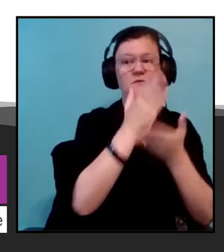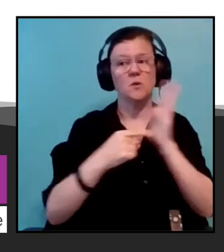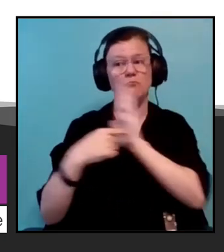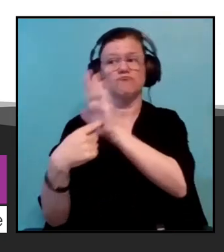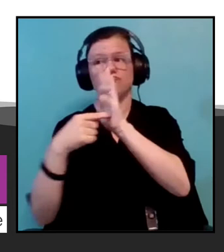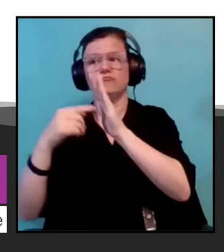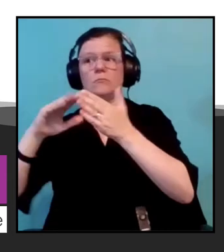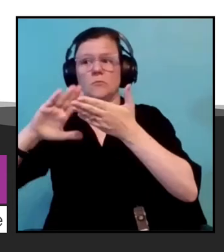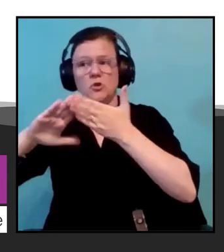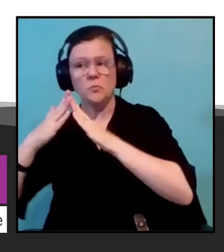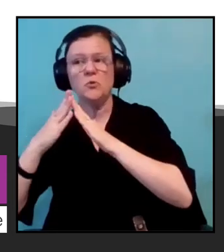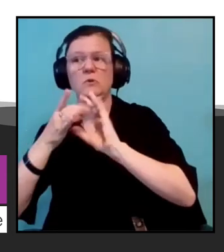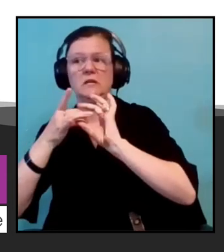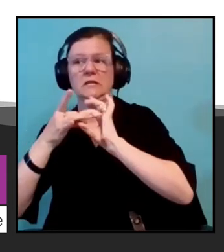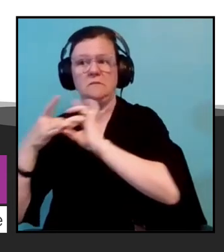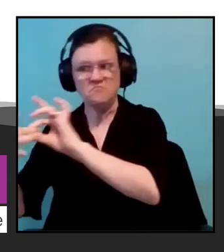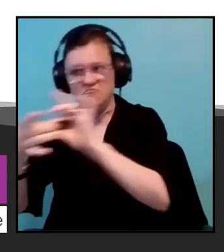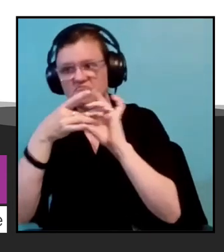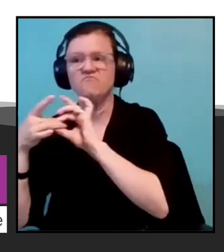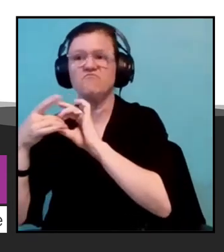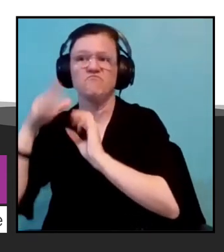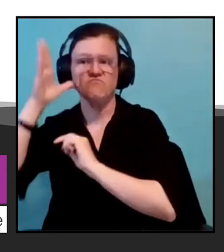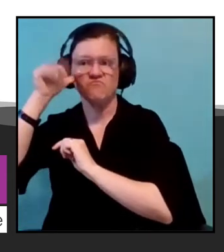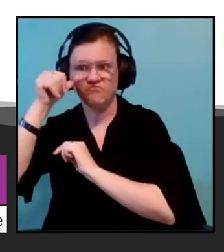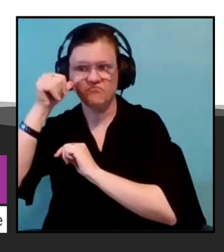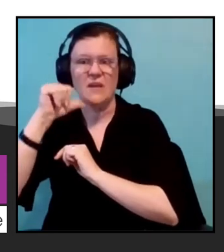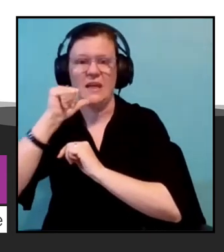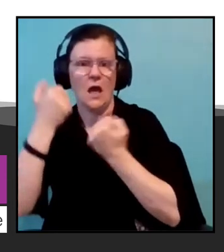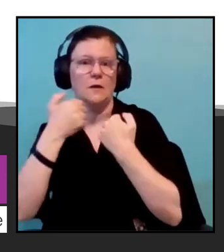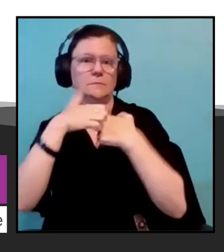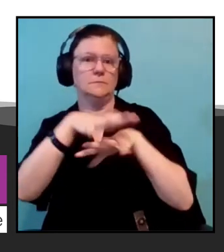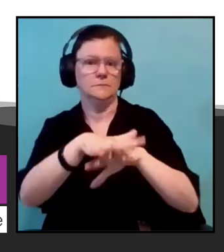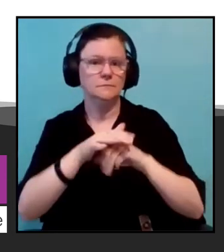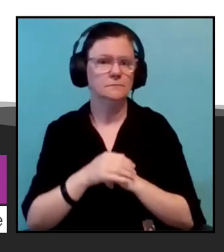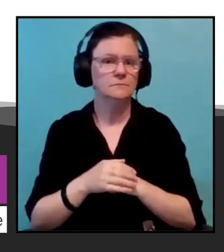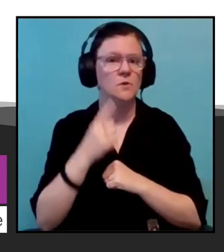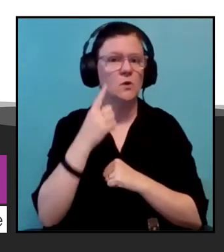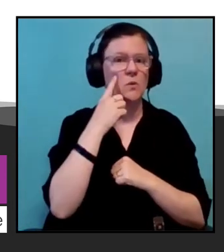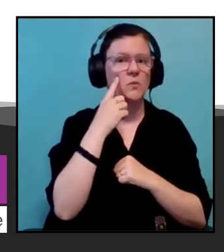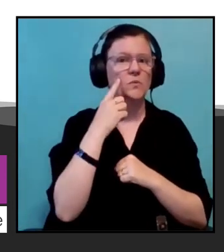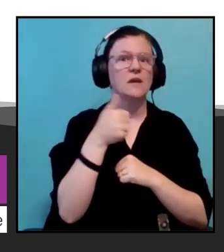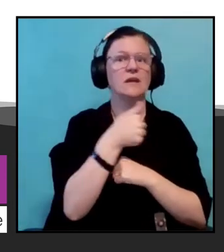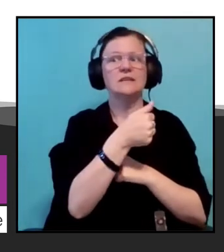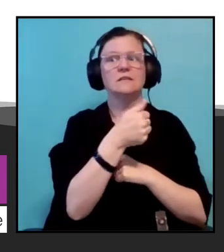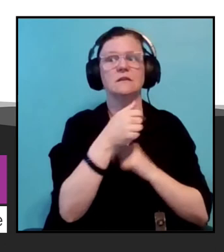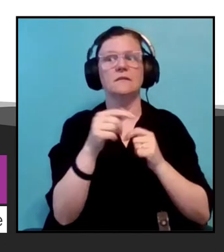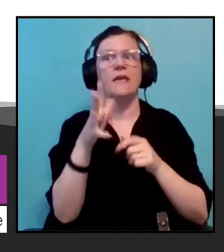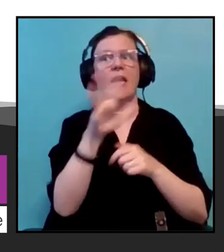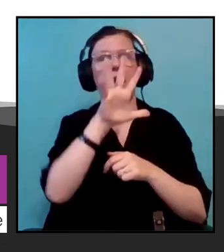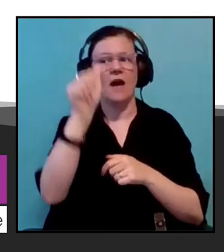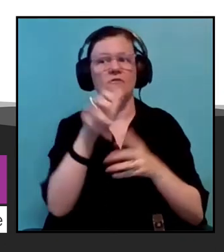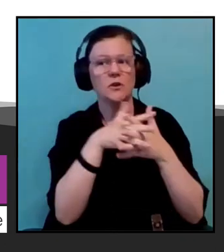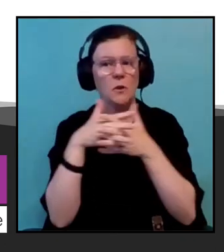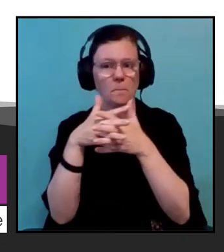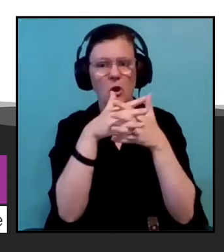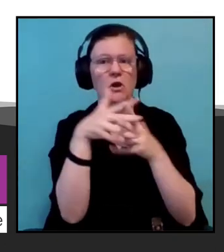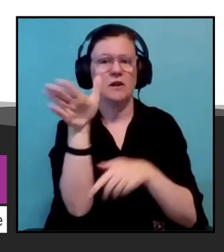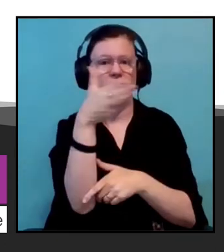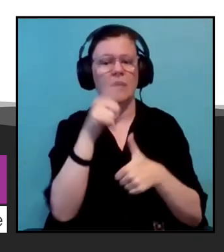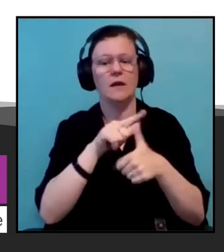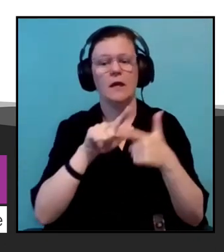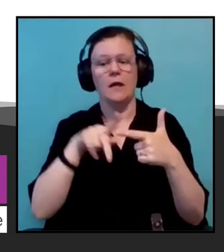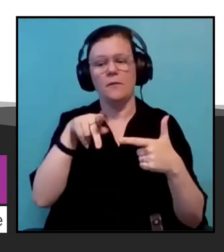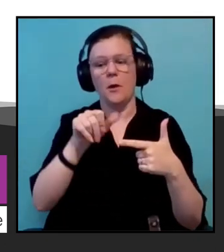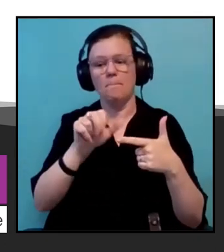and resistance to assimilation. So we thought of flags like David Hammond's African-American flag, the Pan-African